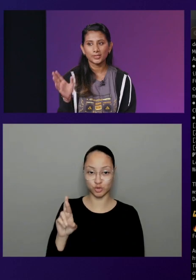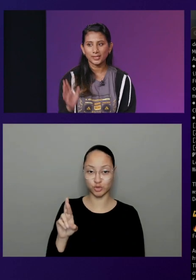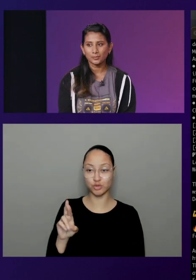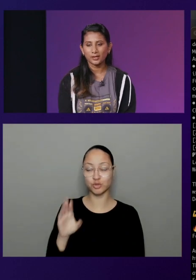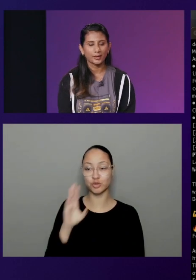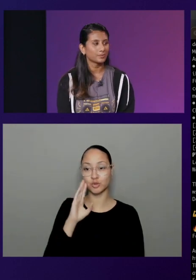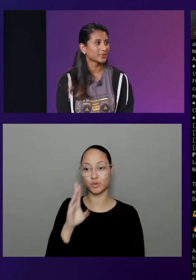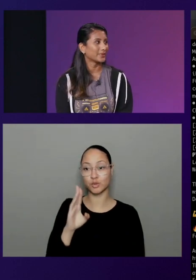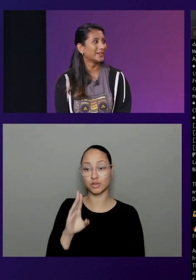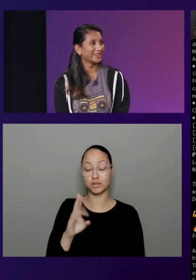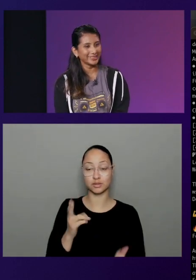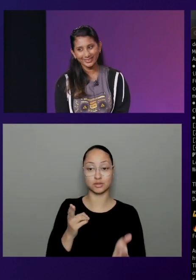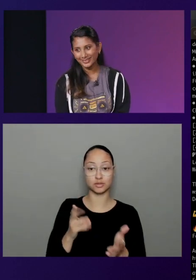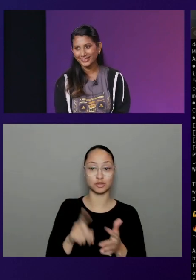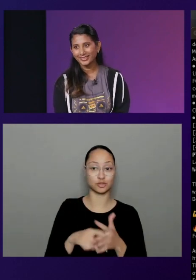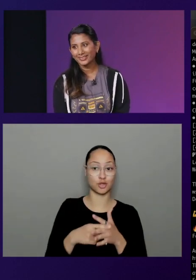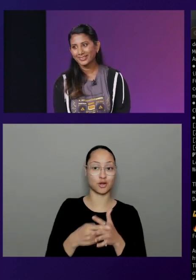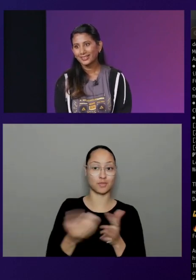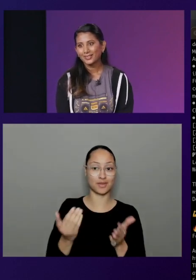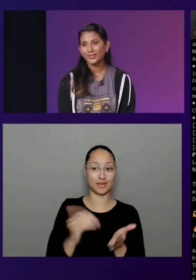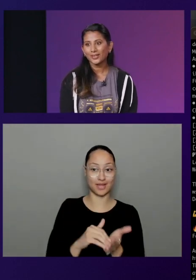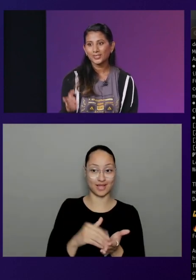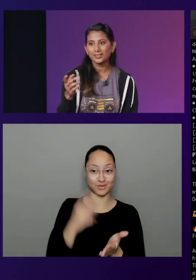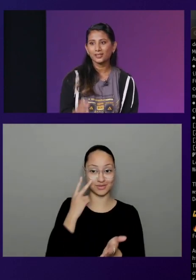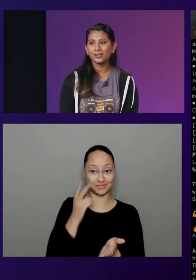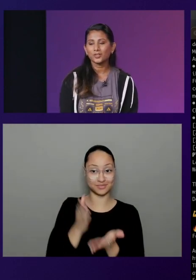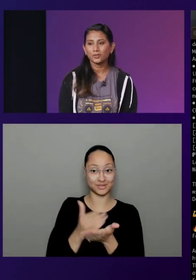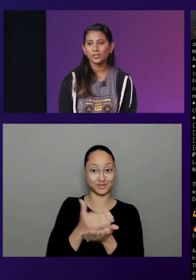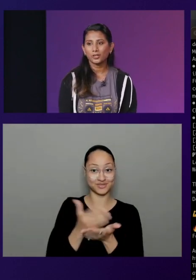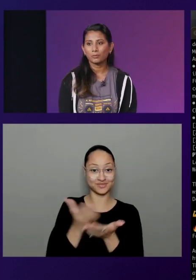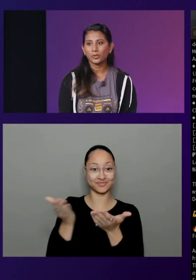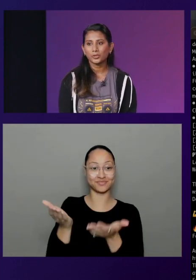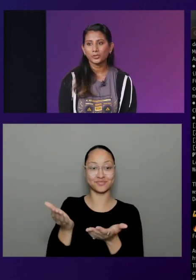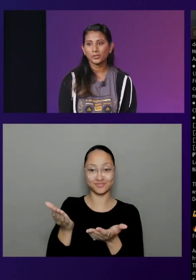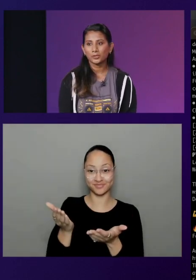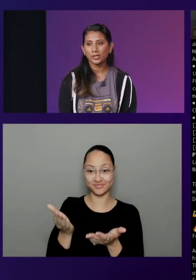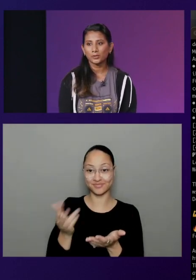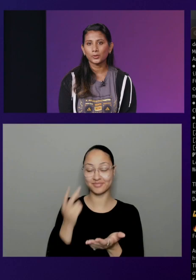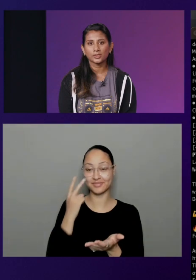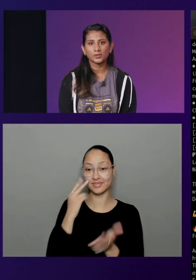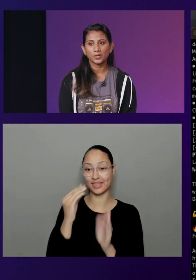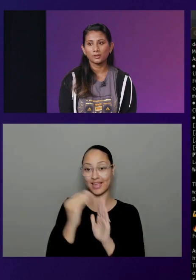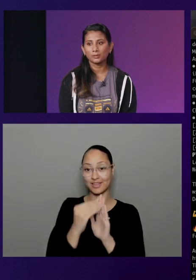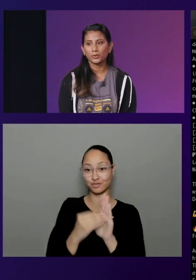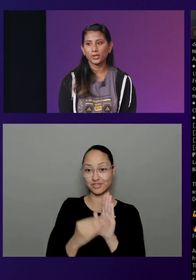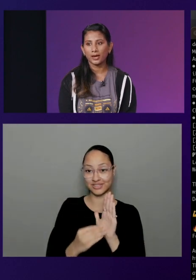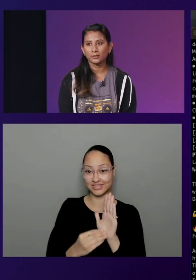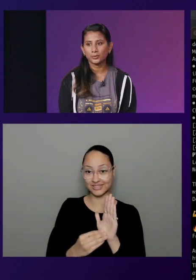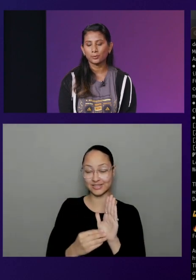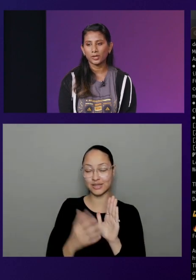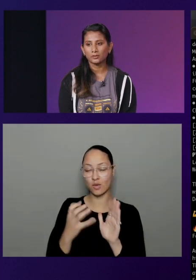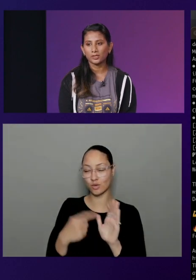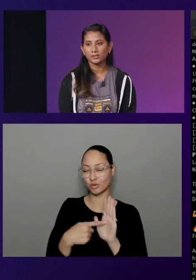will notice I sped it up. So, so yeah, you see the entries over here. I'm going to, just so that you know this is real, I'm